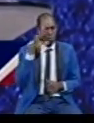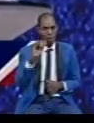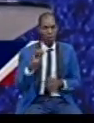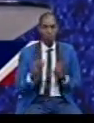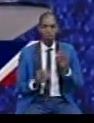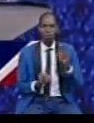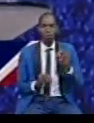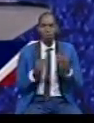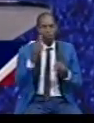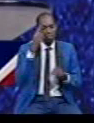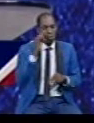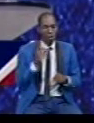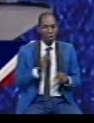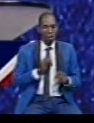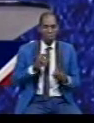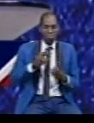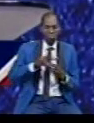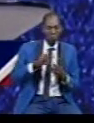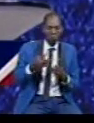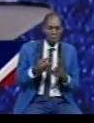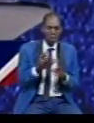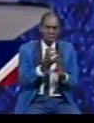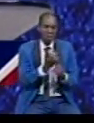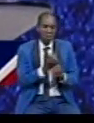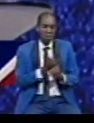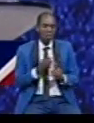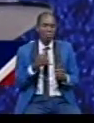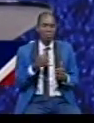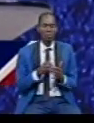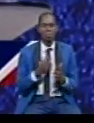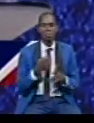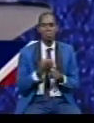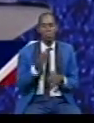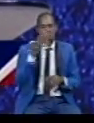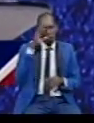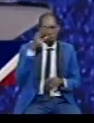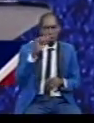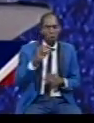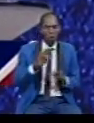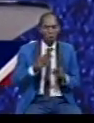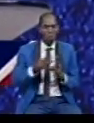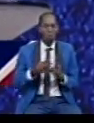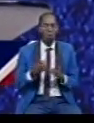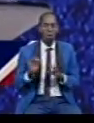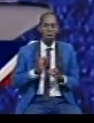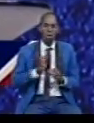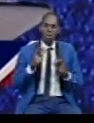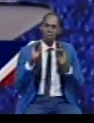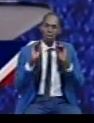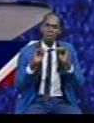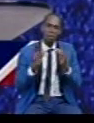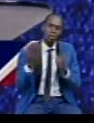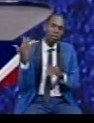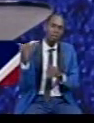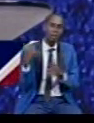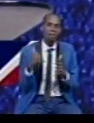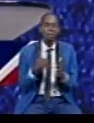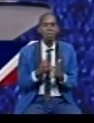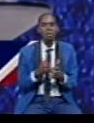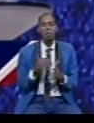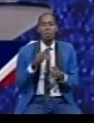I neither received it of man, neither was I taught it, but by